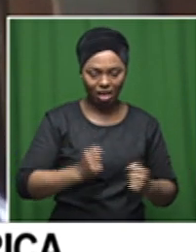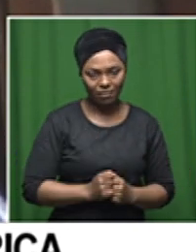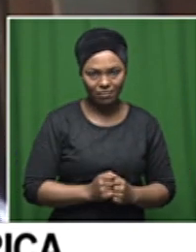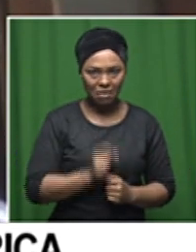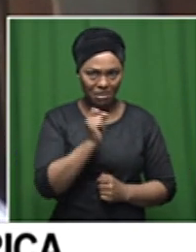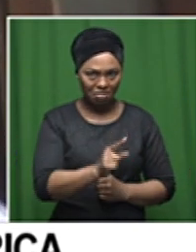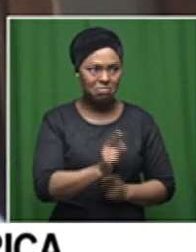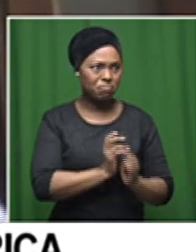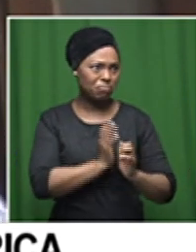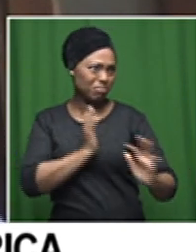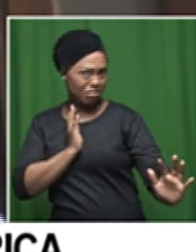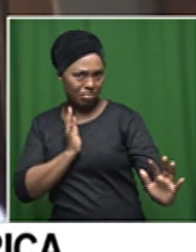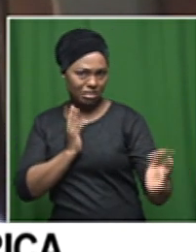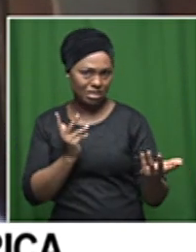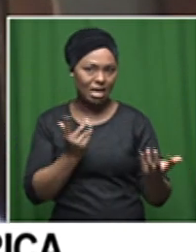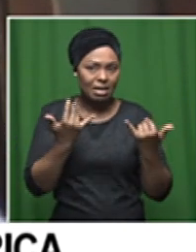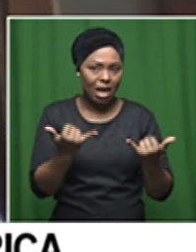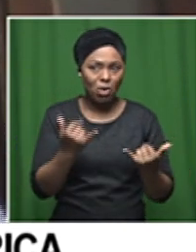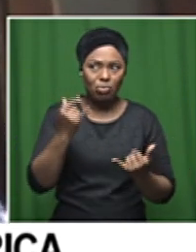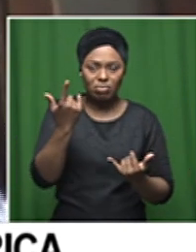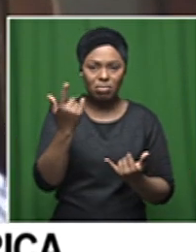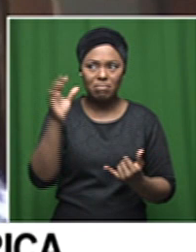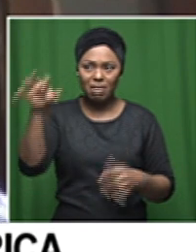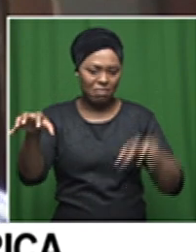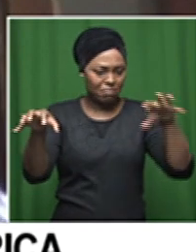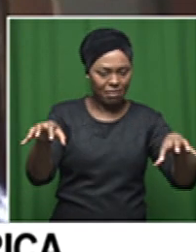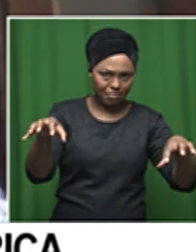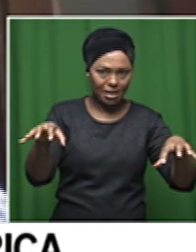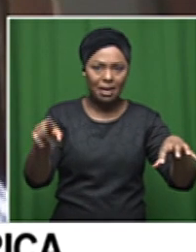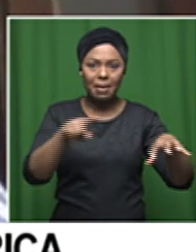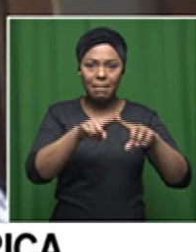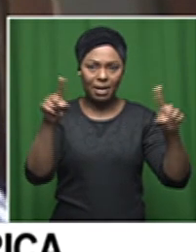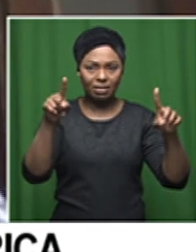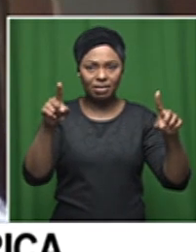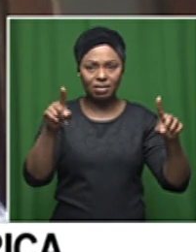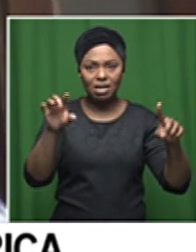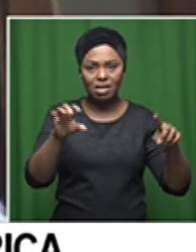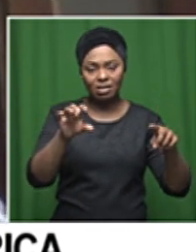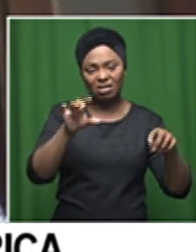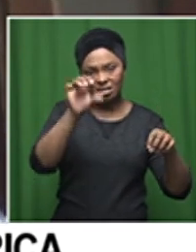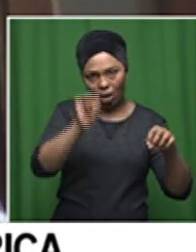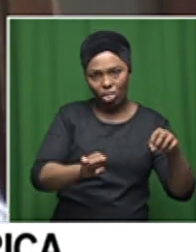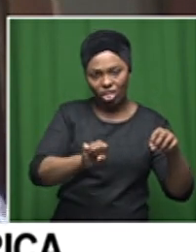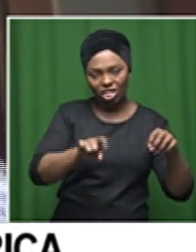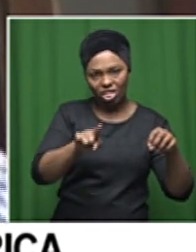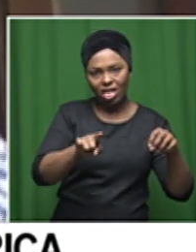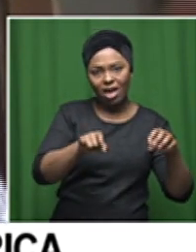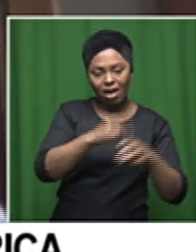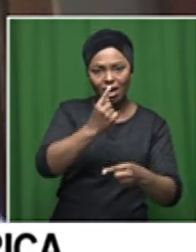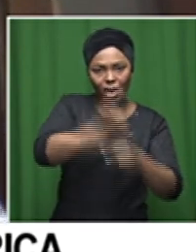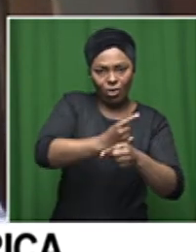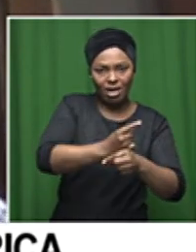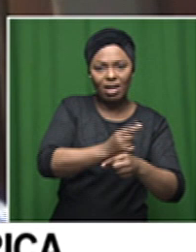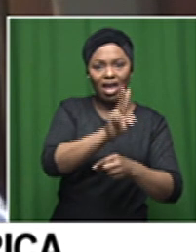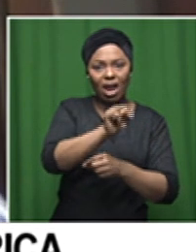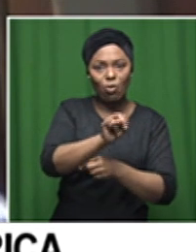you have towns separated, now it's just one continuous thing. If I give you an example of the south of Gauteng, if you are going on the N1,